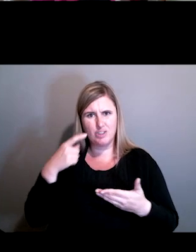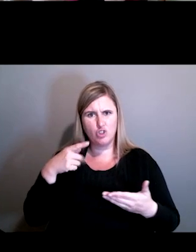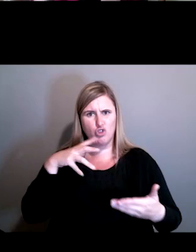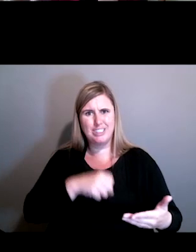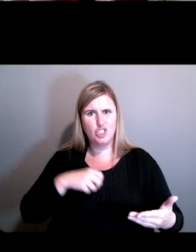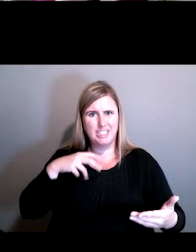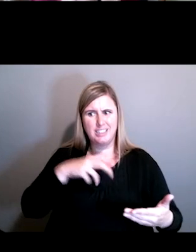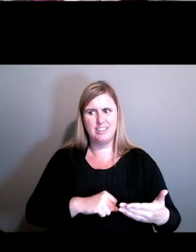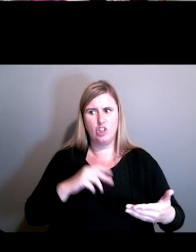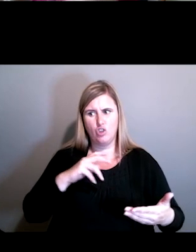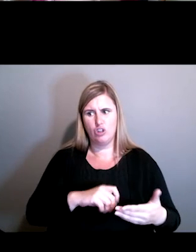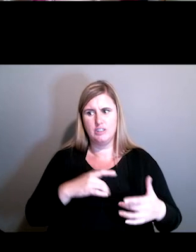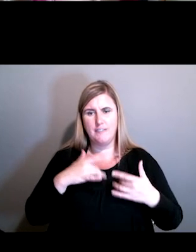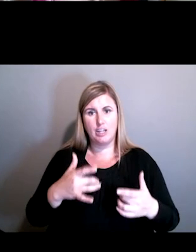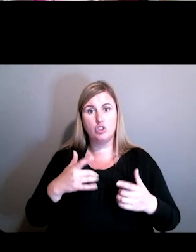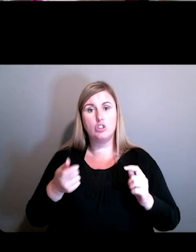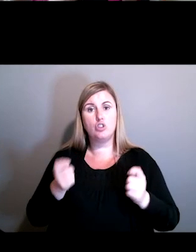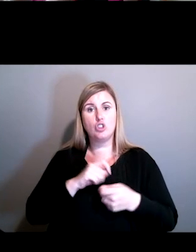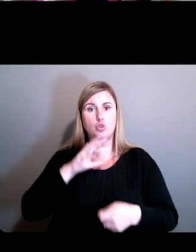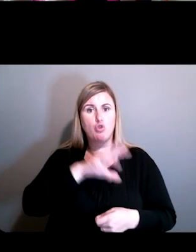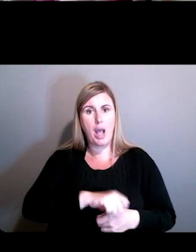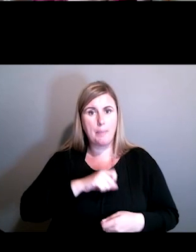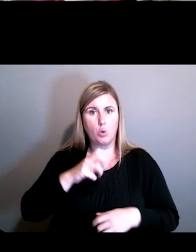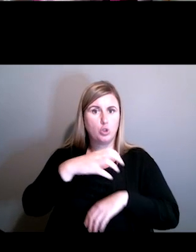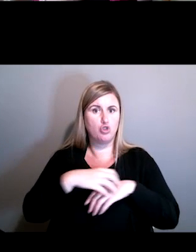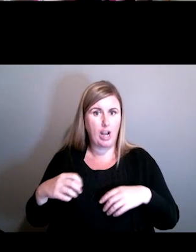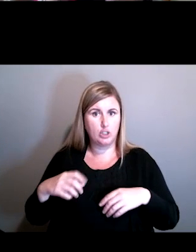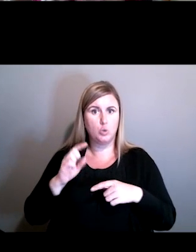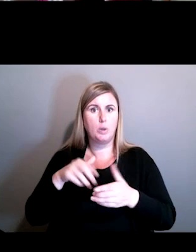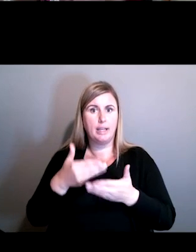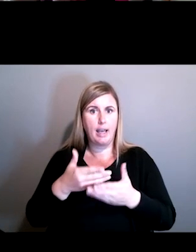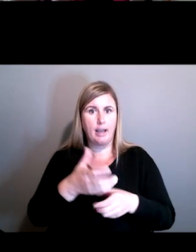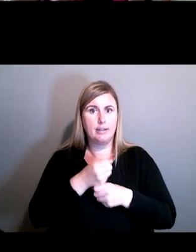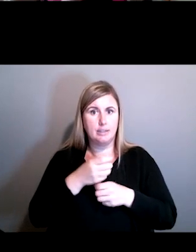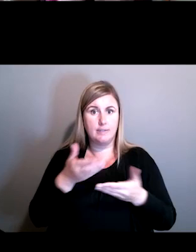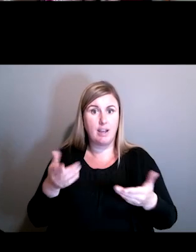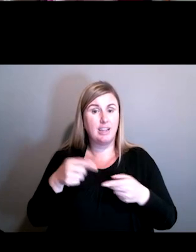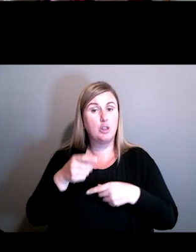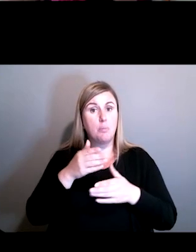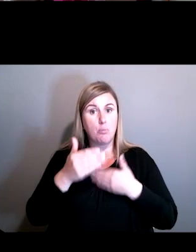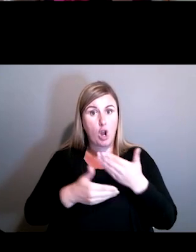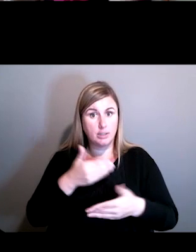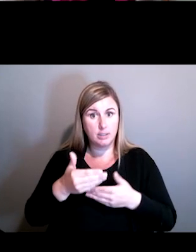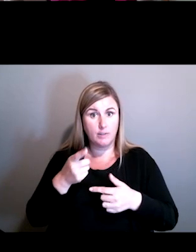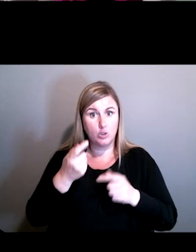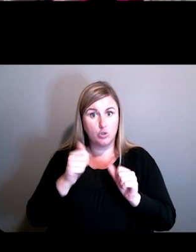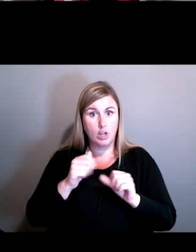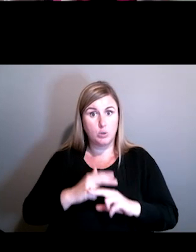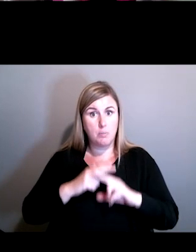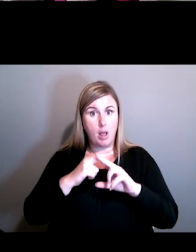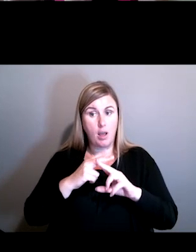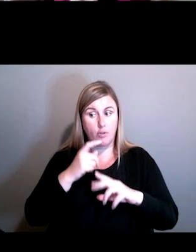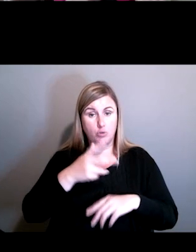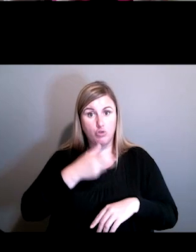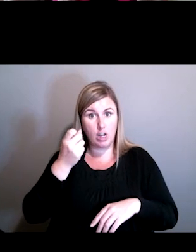into grabbing and even scratching to get the device. And in the process of you trying to block from scratching, you drop the device and the student is